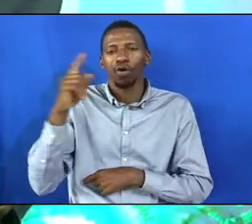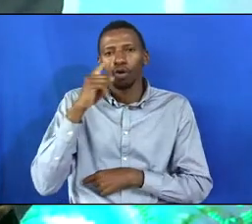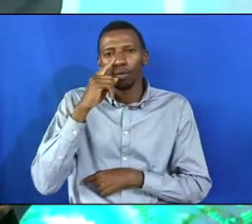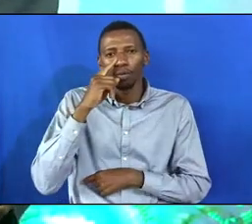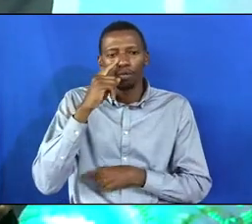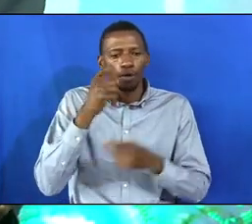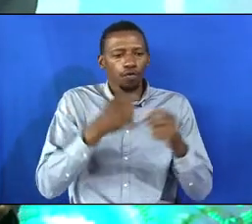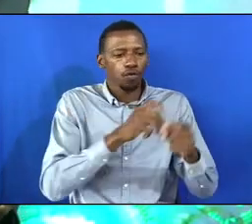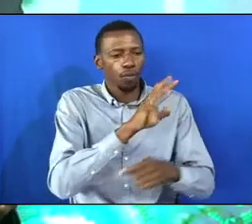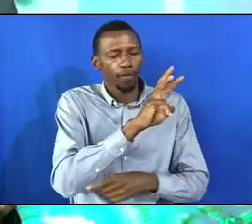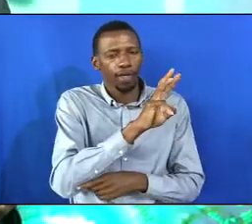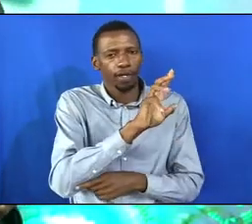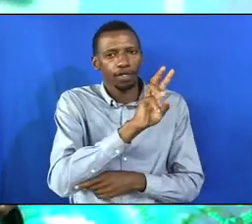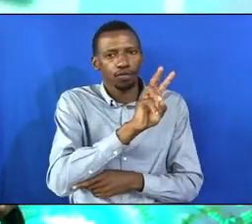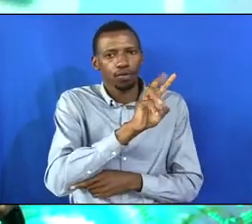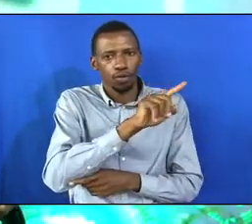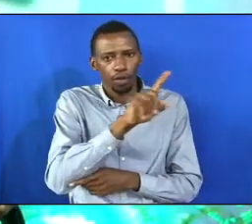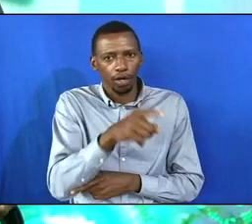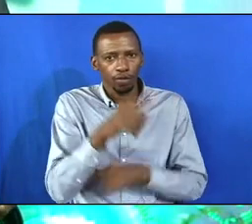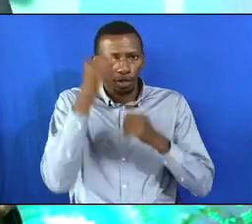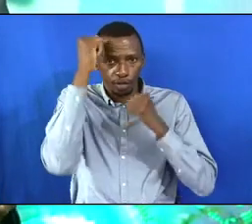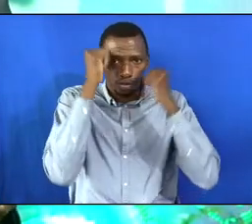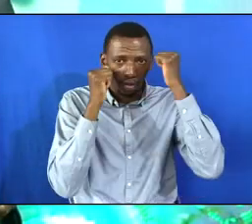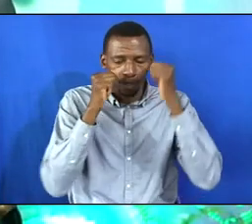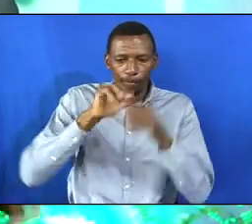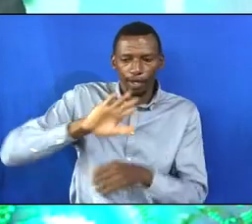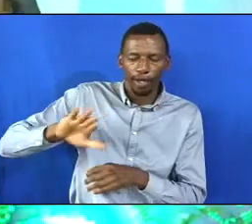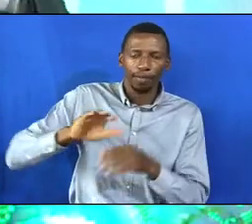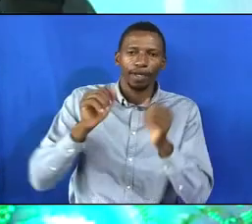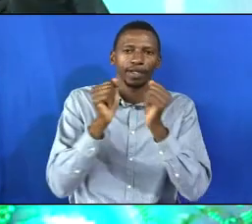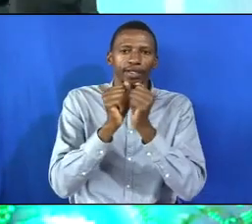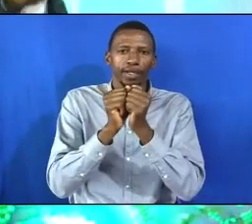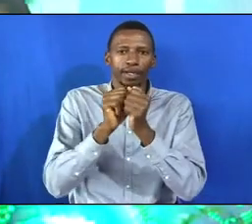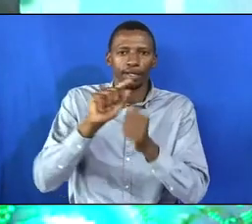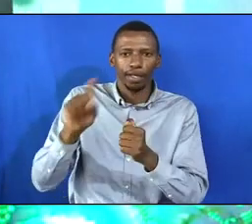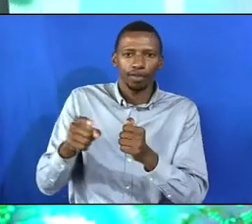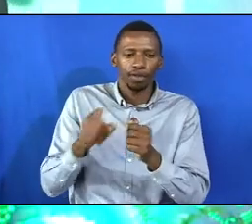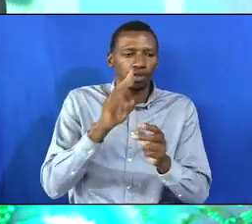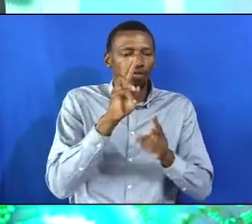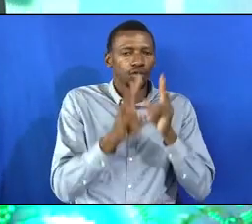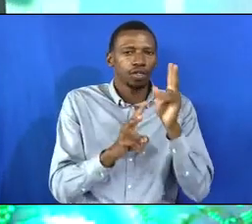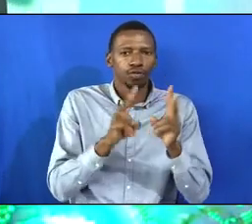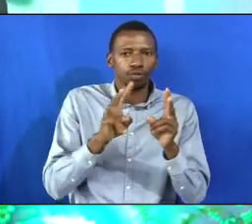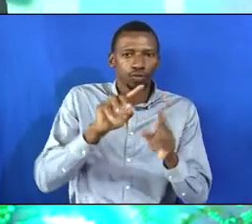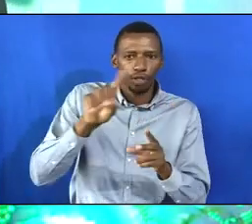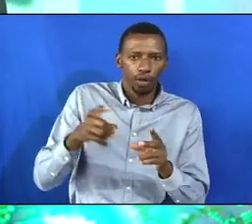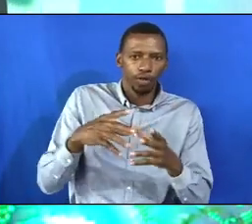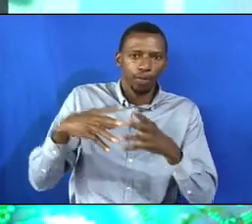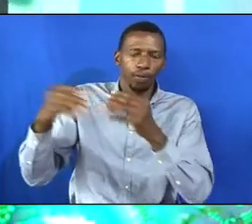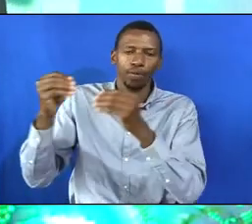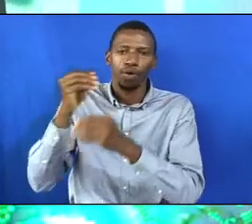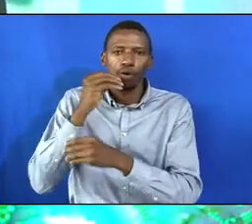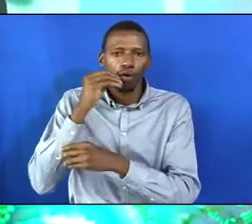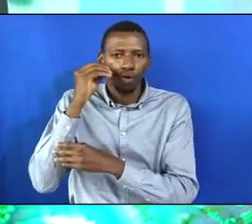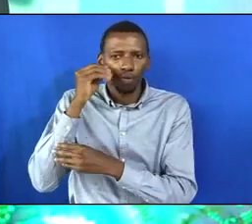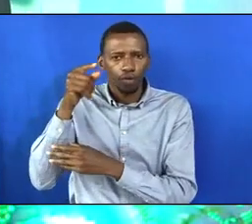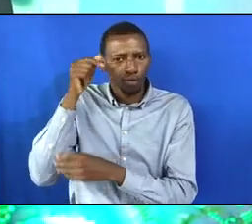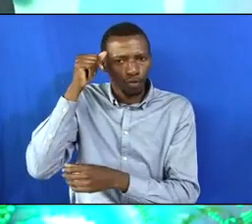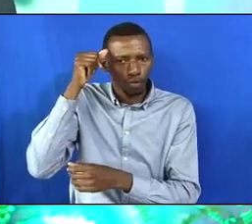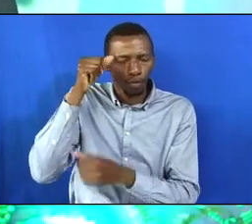of 32,000, they remained 10,000. So 22,000 went home. And you know, those